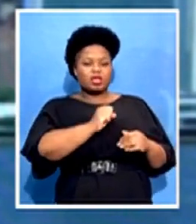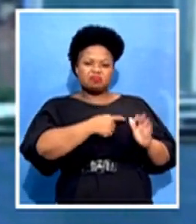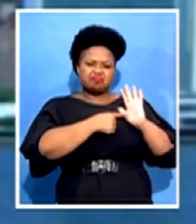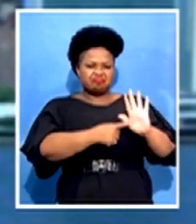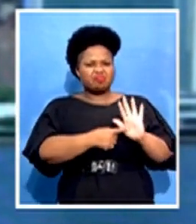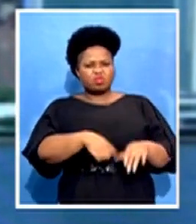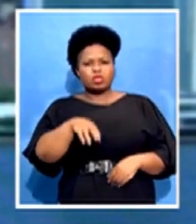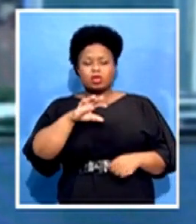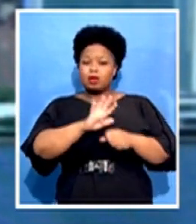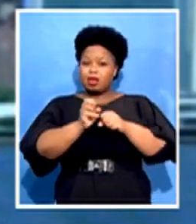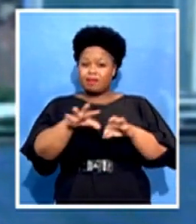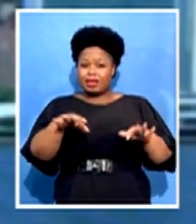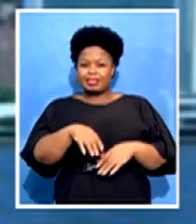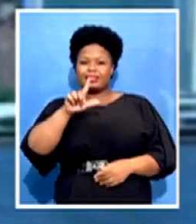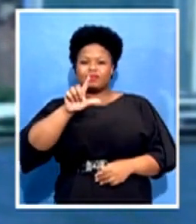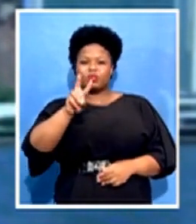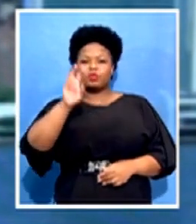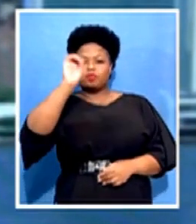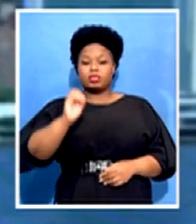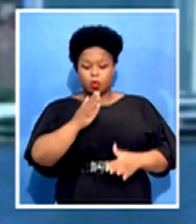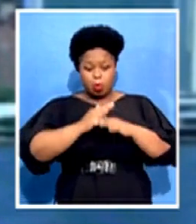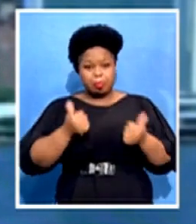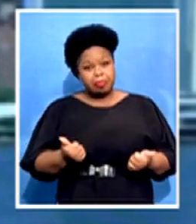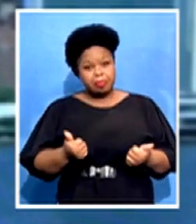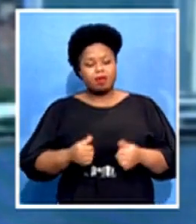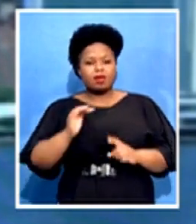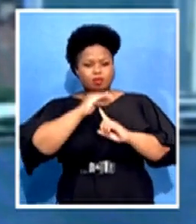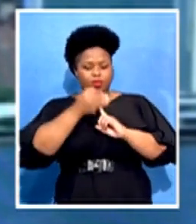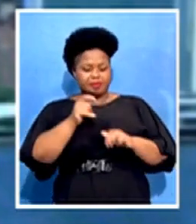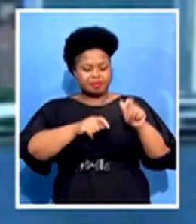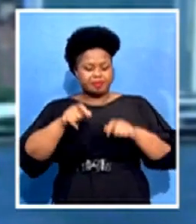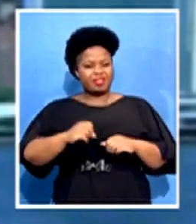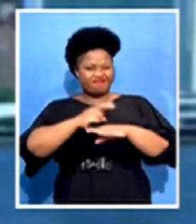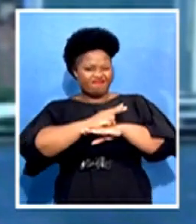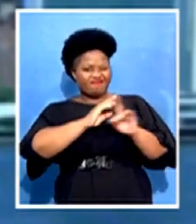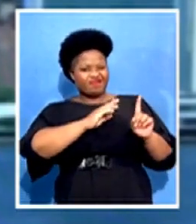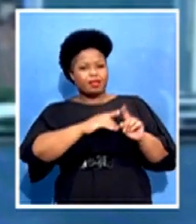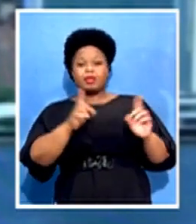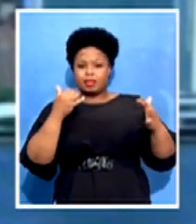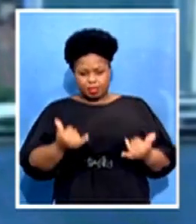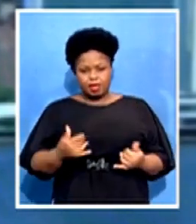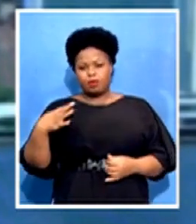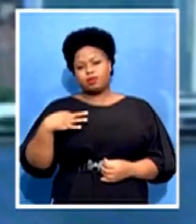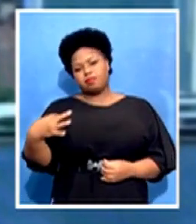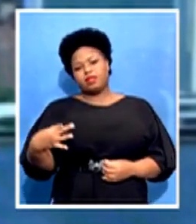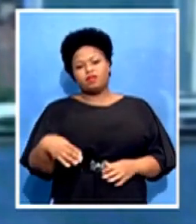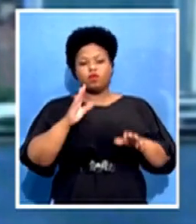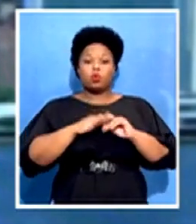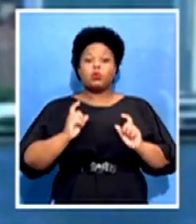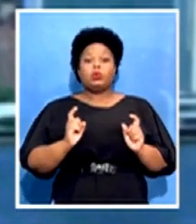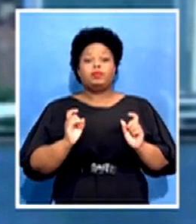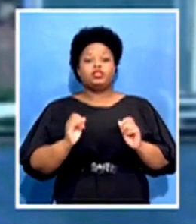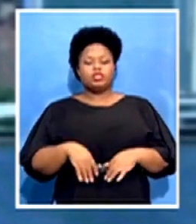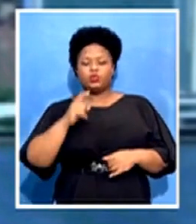72% effective at protecting people from the virus. It's now going to apply for emergency use authorization here in the US next